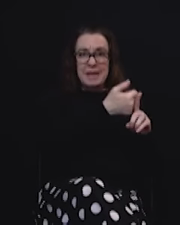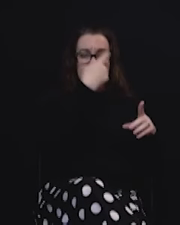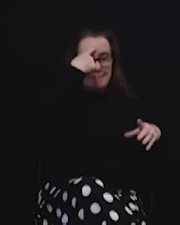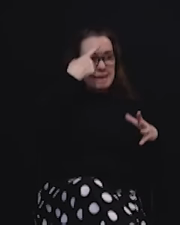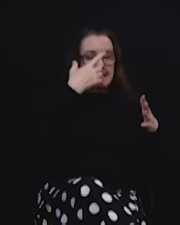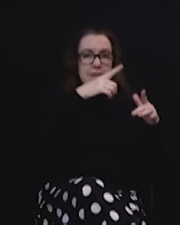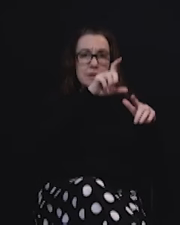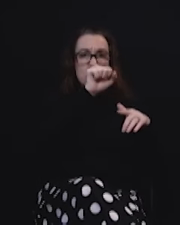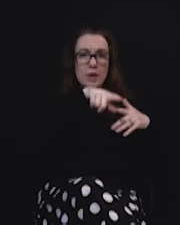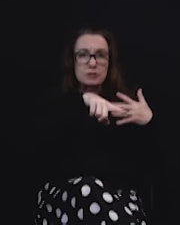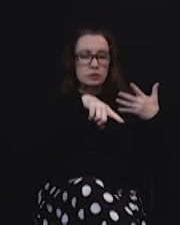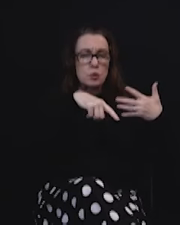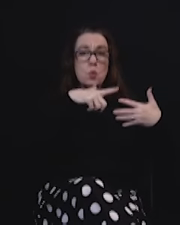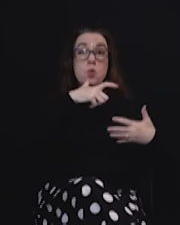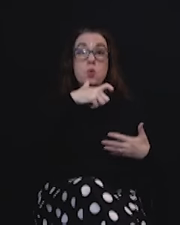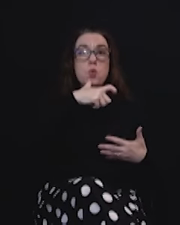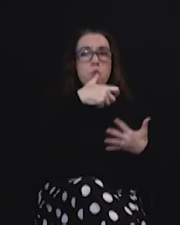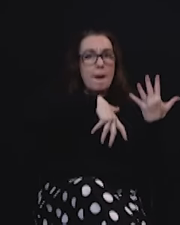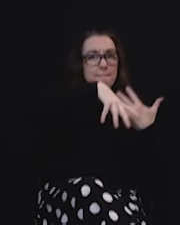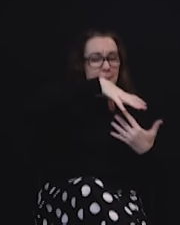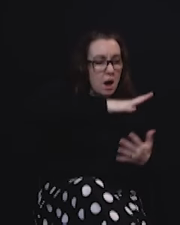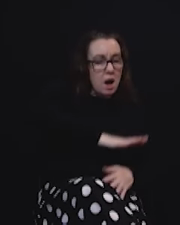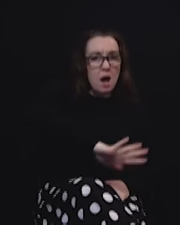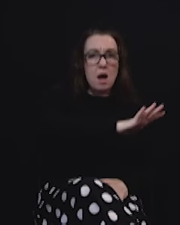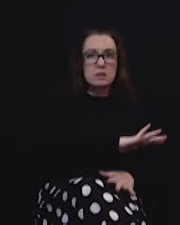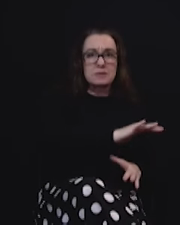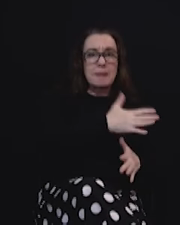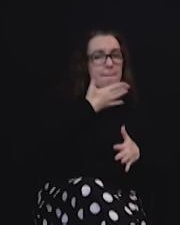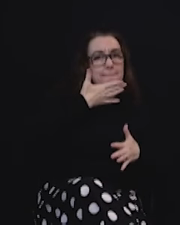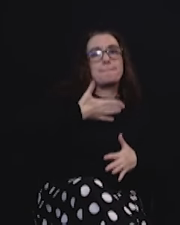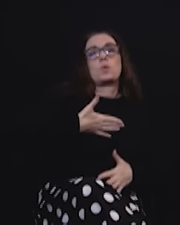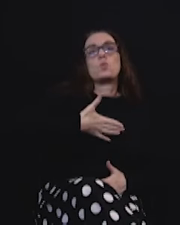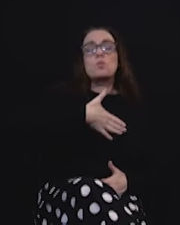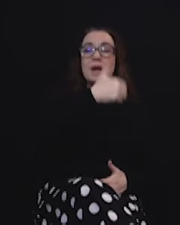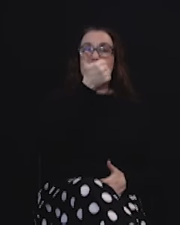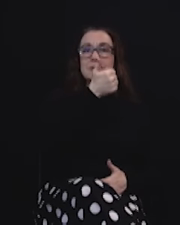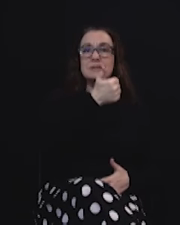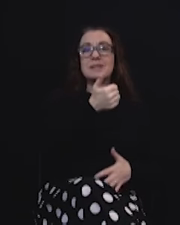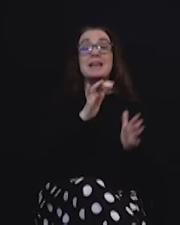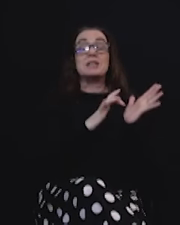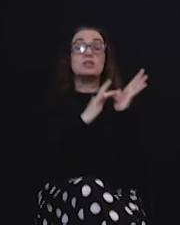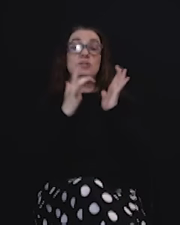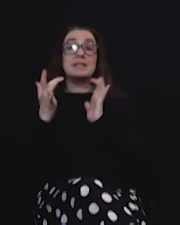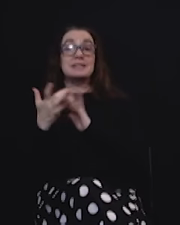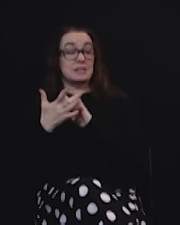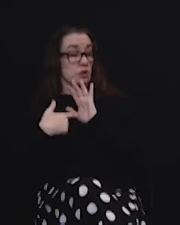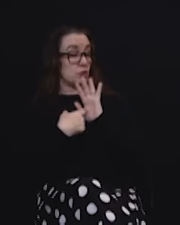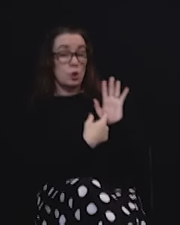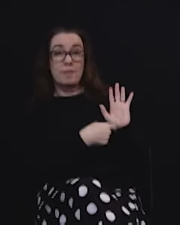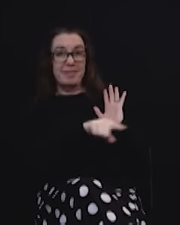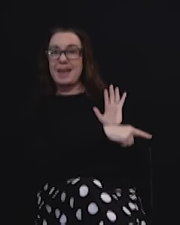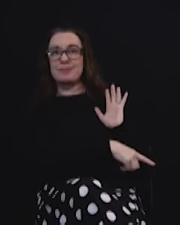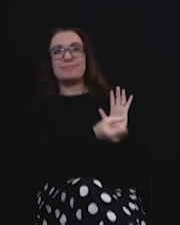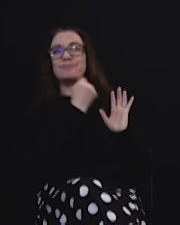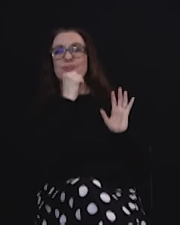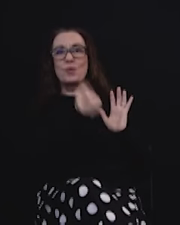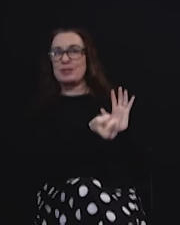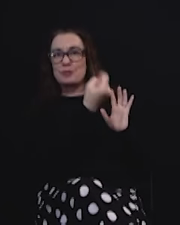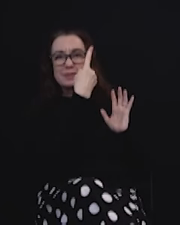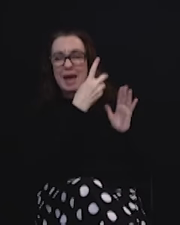the question is, who among us is the greatest, Jesus is going to show them that they don't even know what